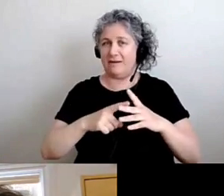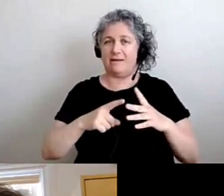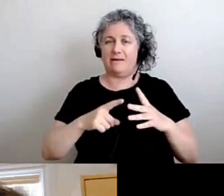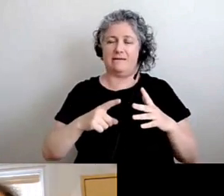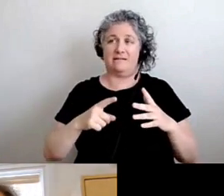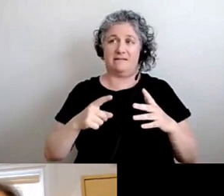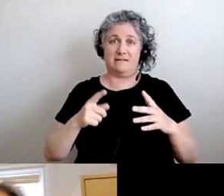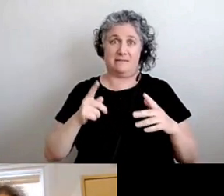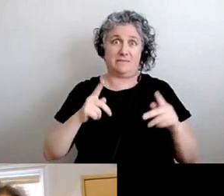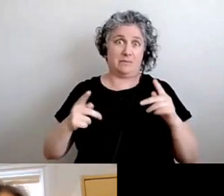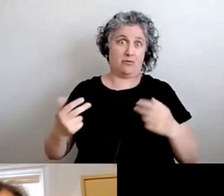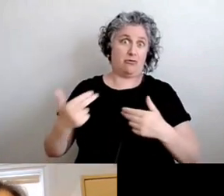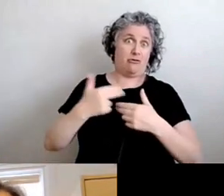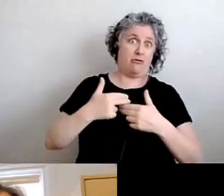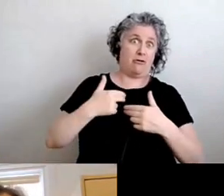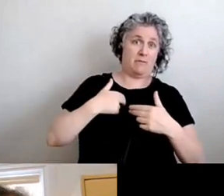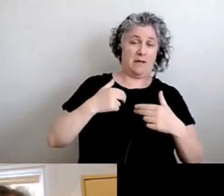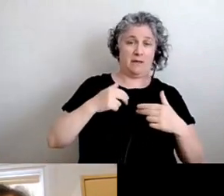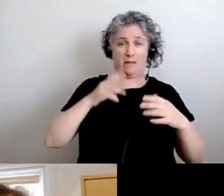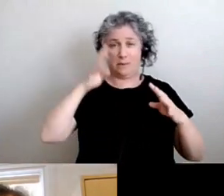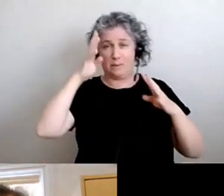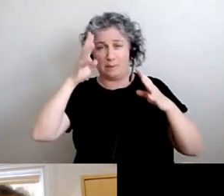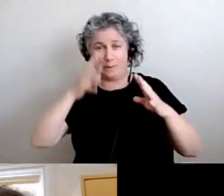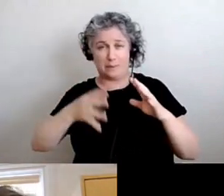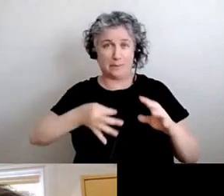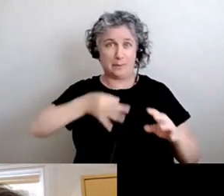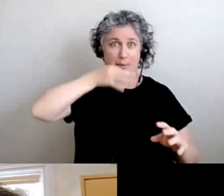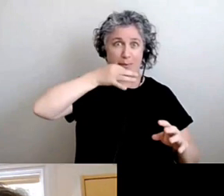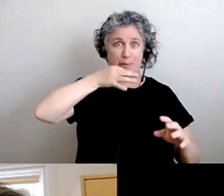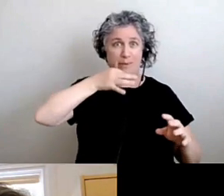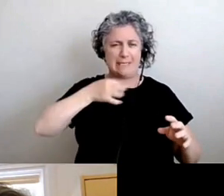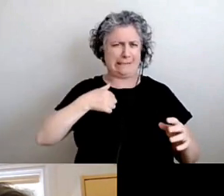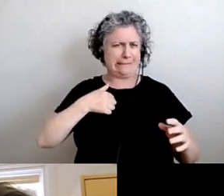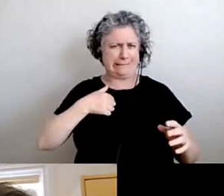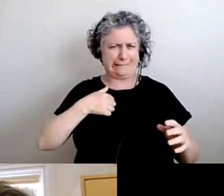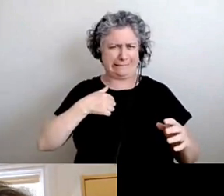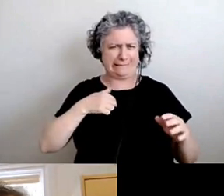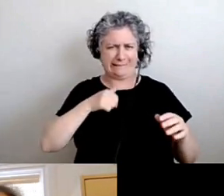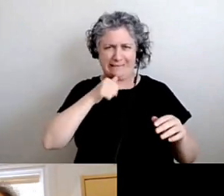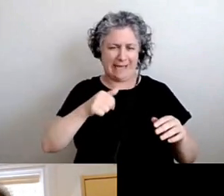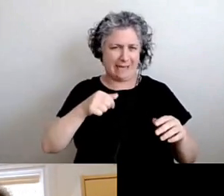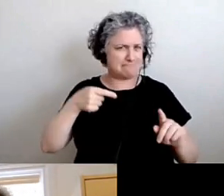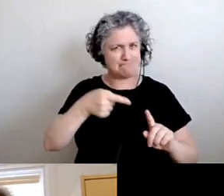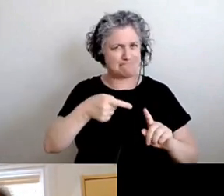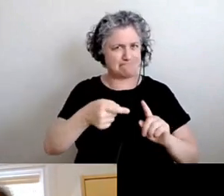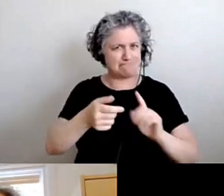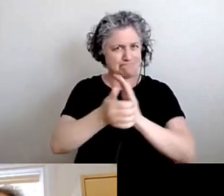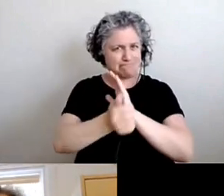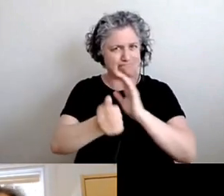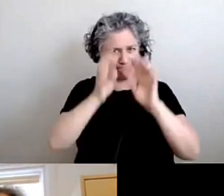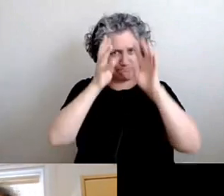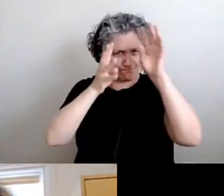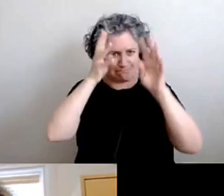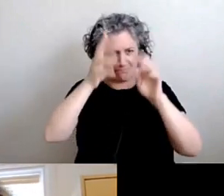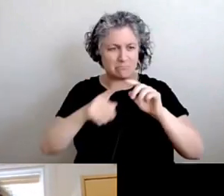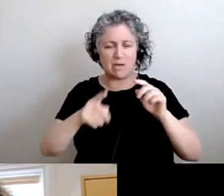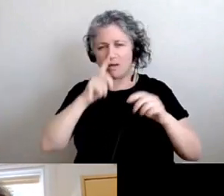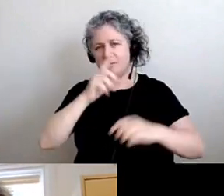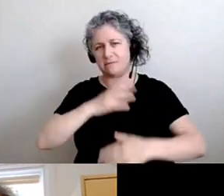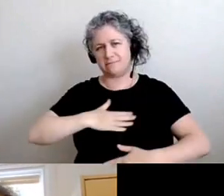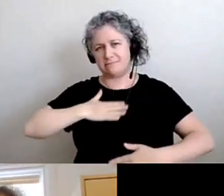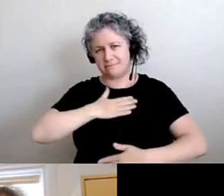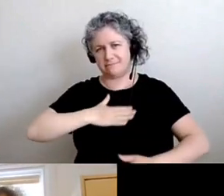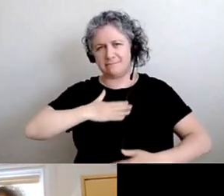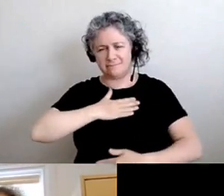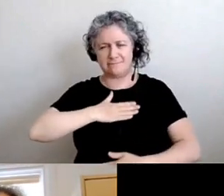to be artistic or particularly creative. But I've had a lot of fun, and I hope to continue